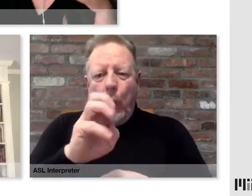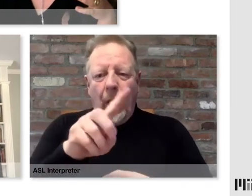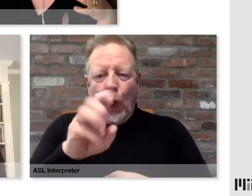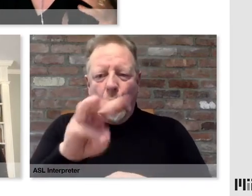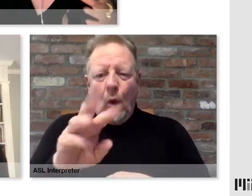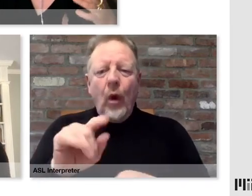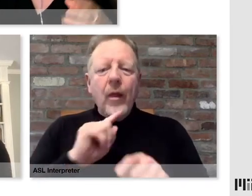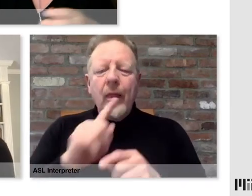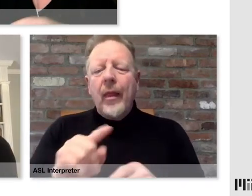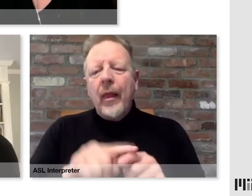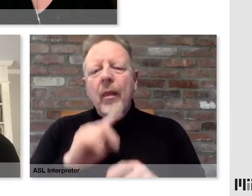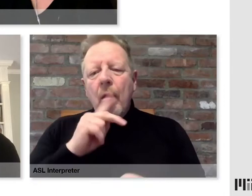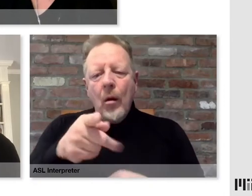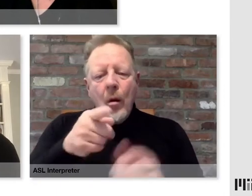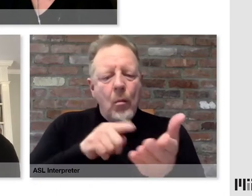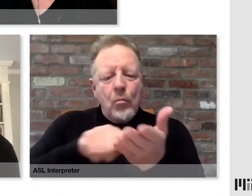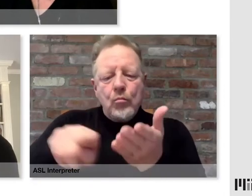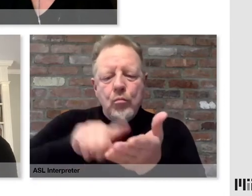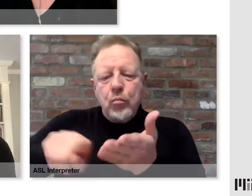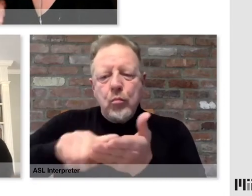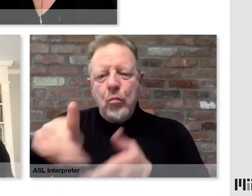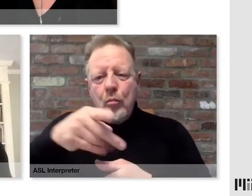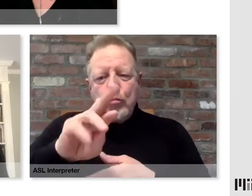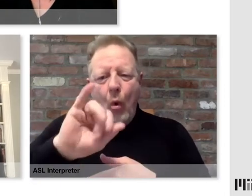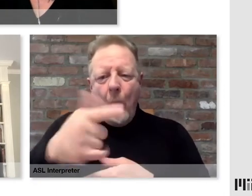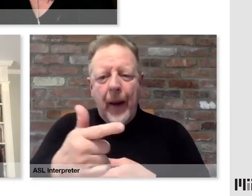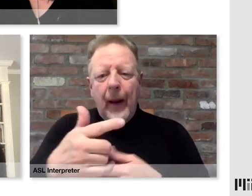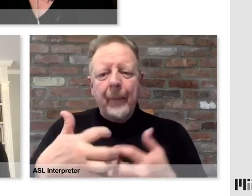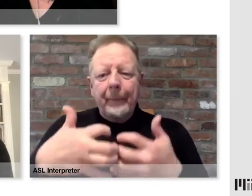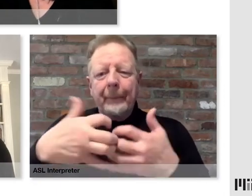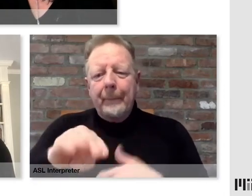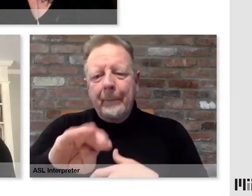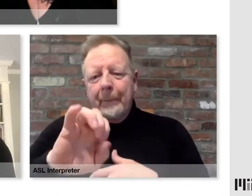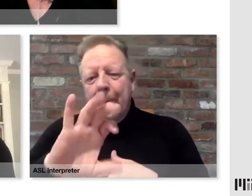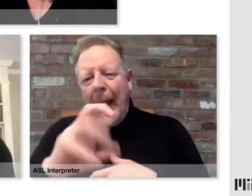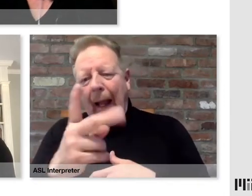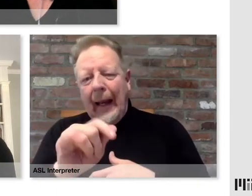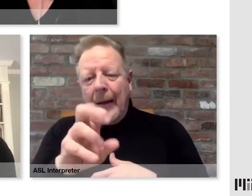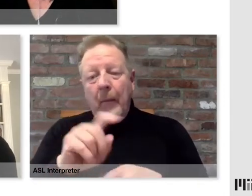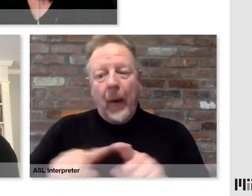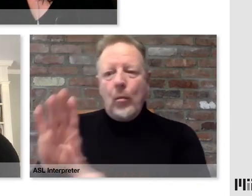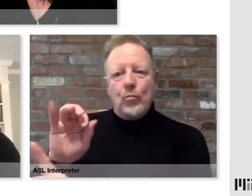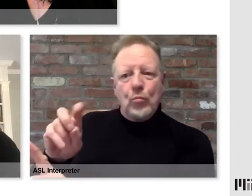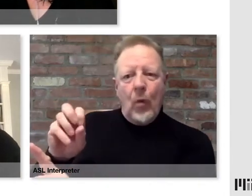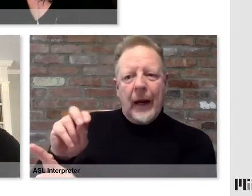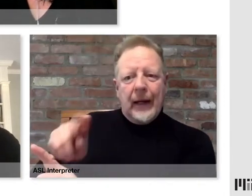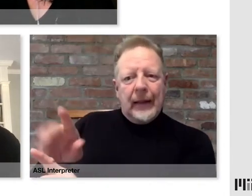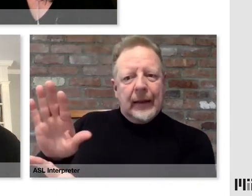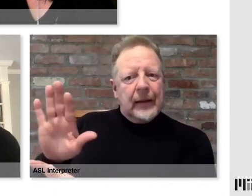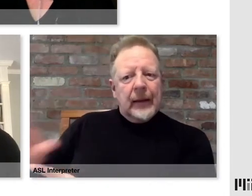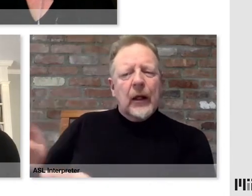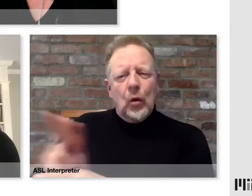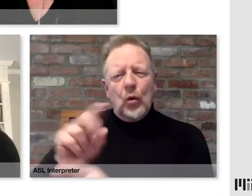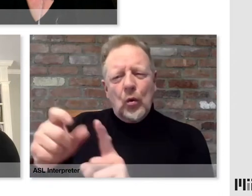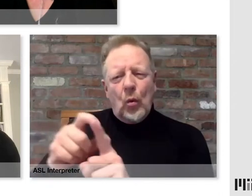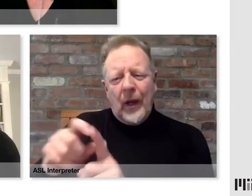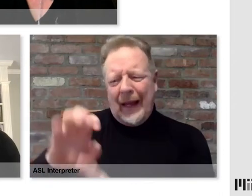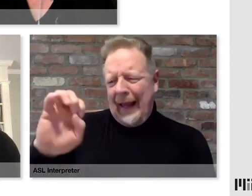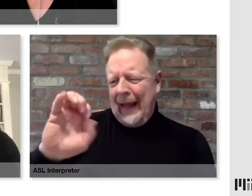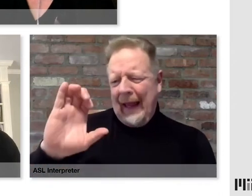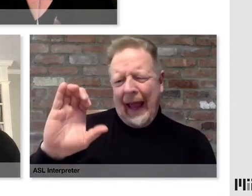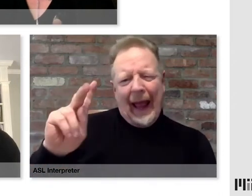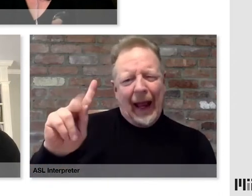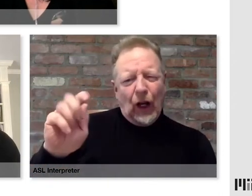probing mechanism, right? Whereas in Brandon's talk, you use the word actors and